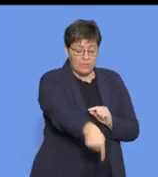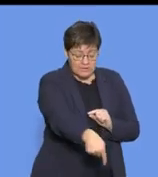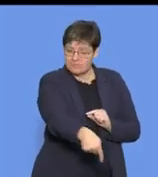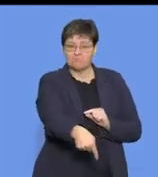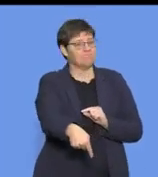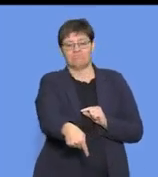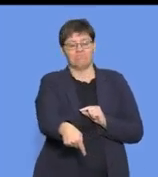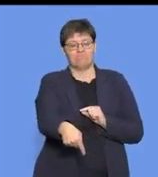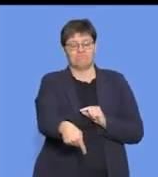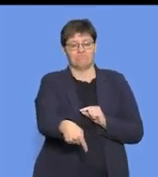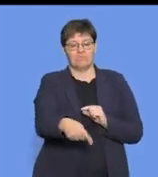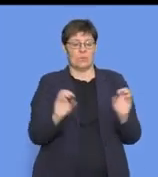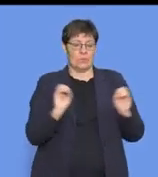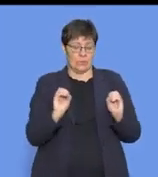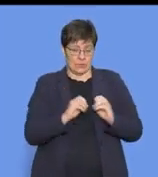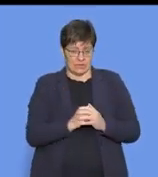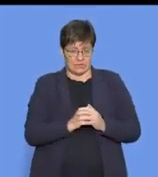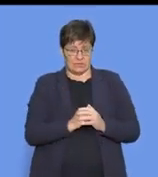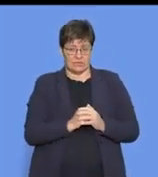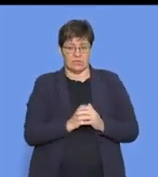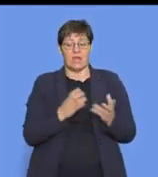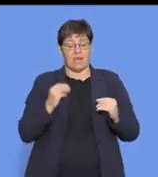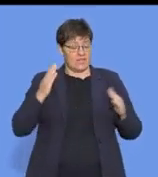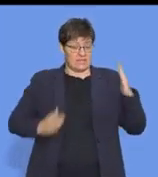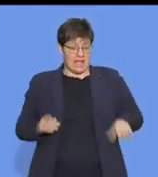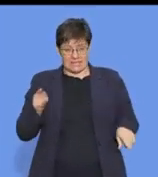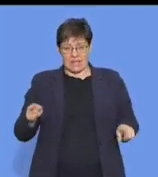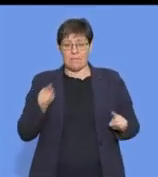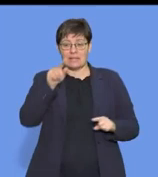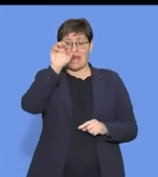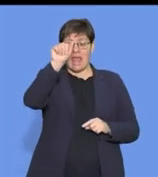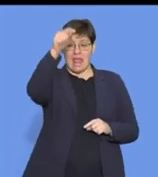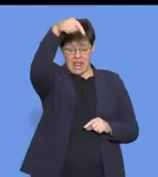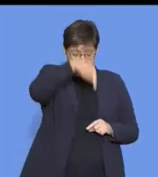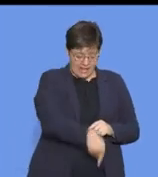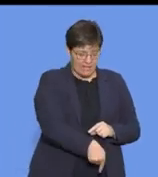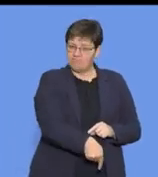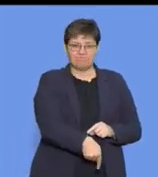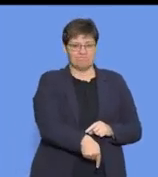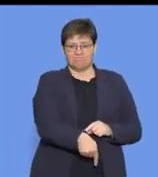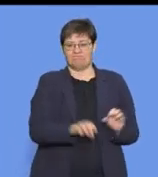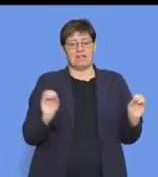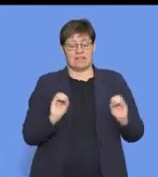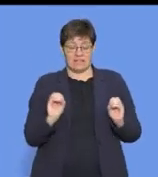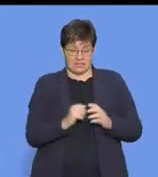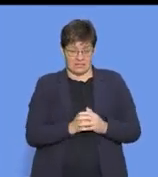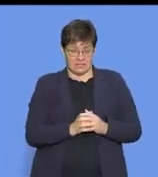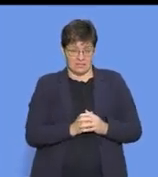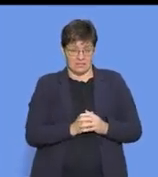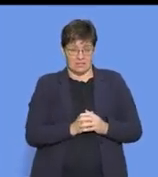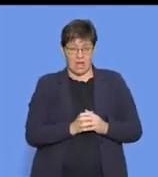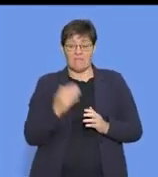have the matching side. We have these sides, but we do not have the matching angles.